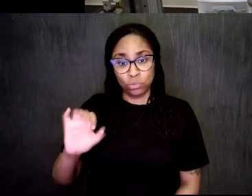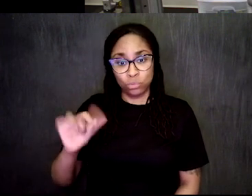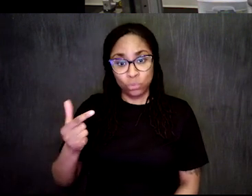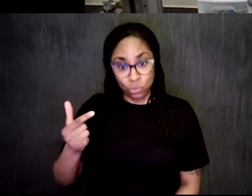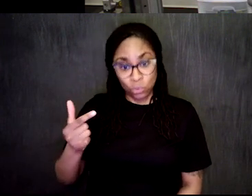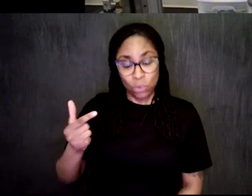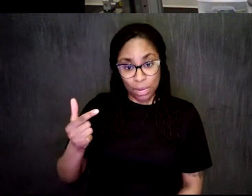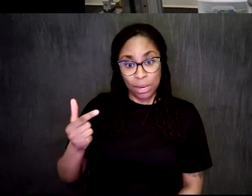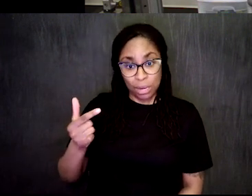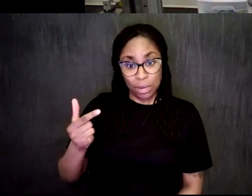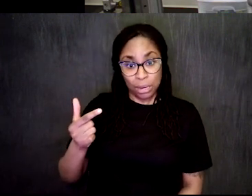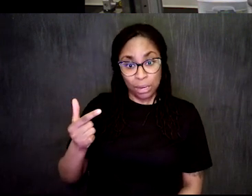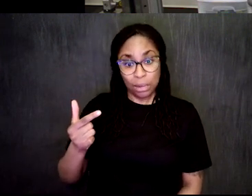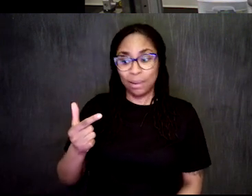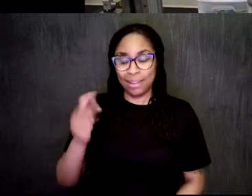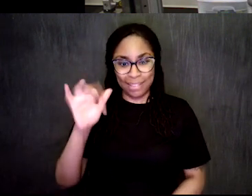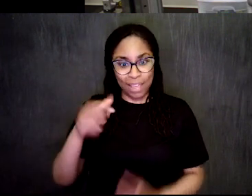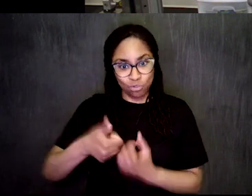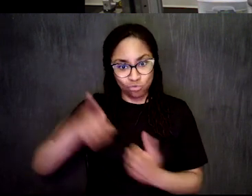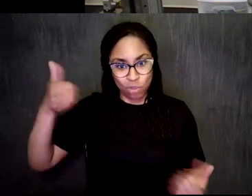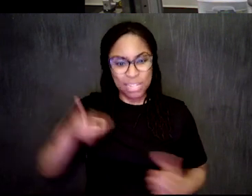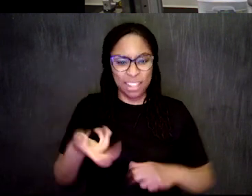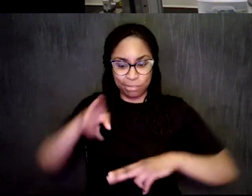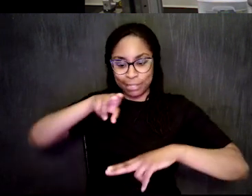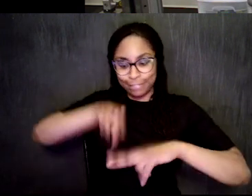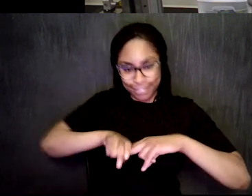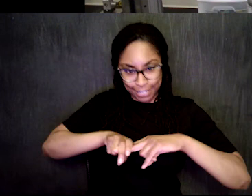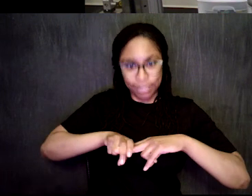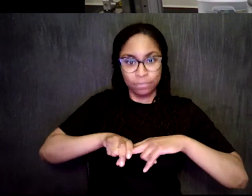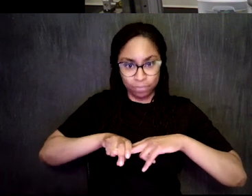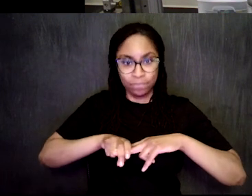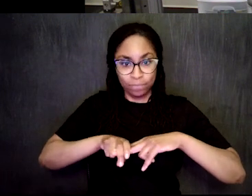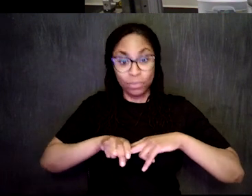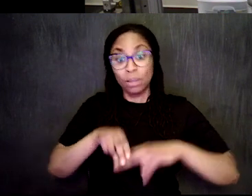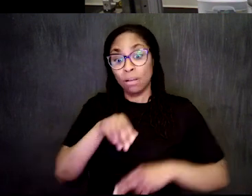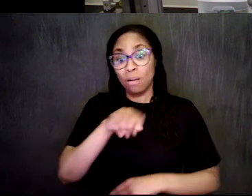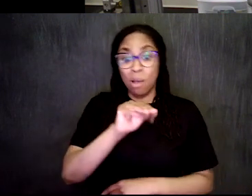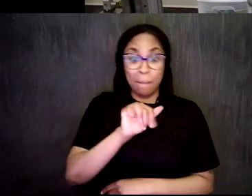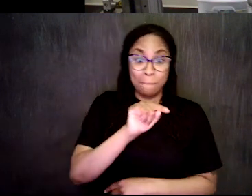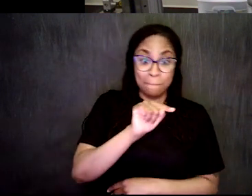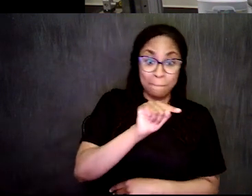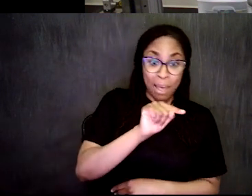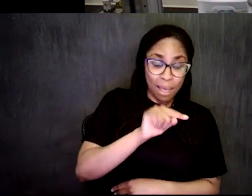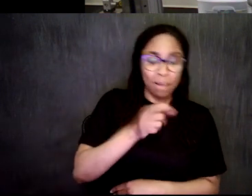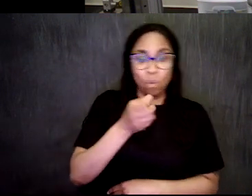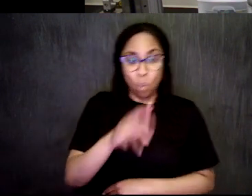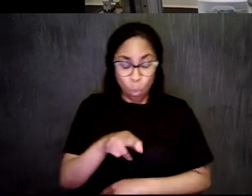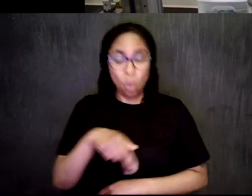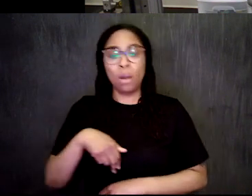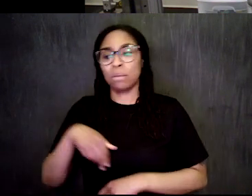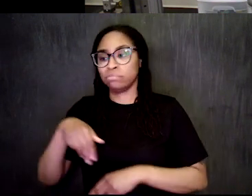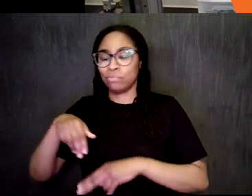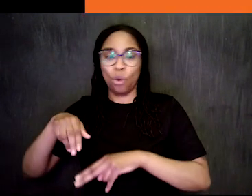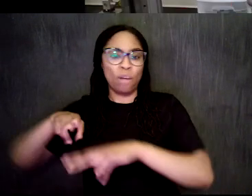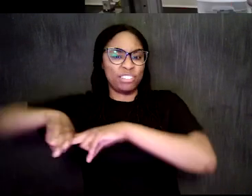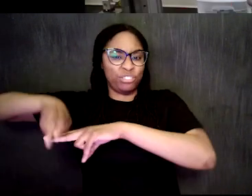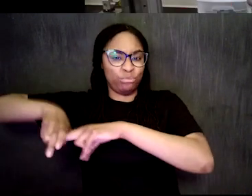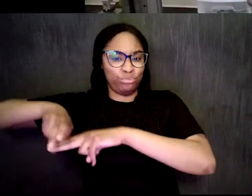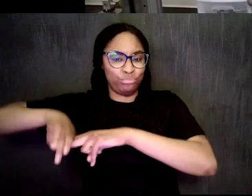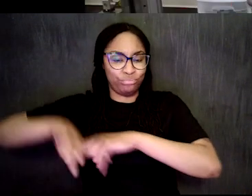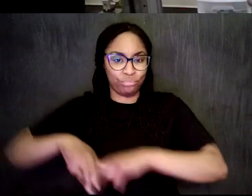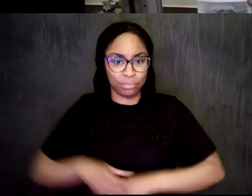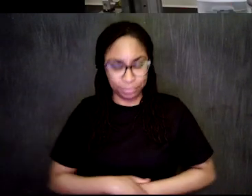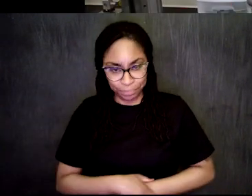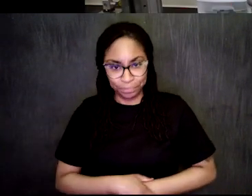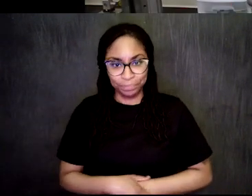going to be in a seated position. So you can either be seated on a chair with your feet down, or you can just be seated on the mat where you are. Okay, for